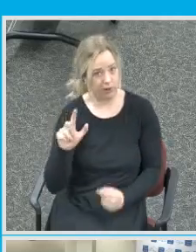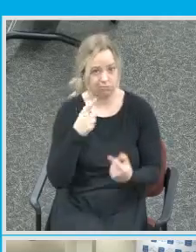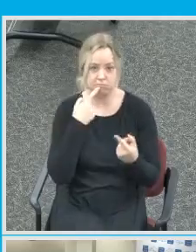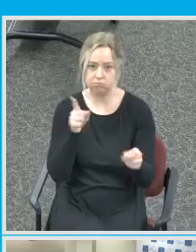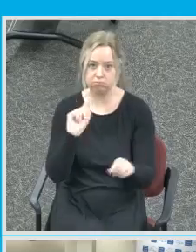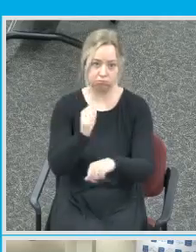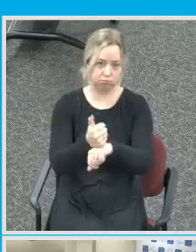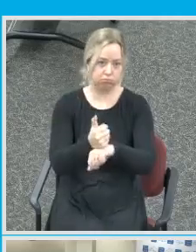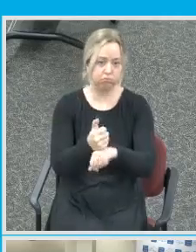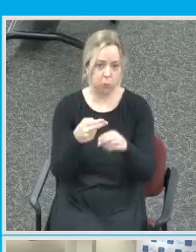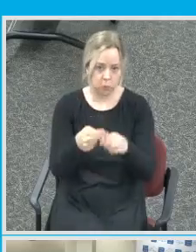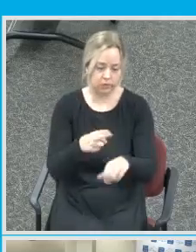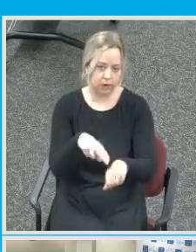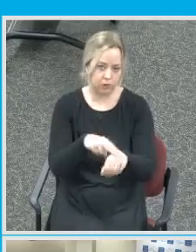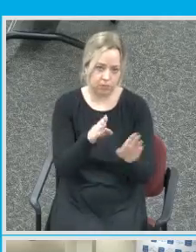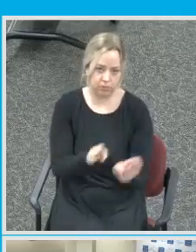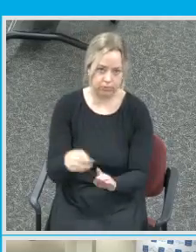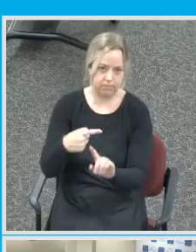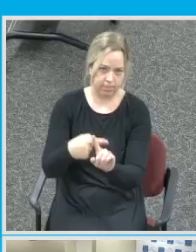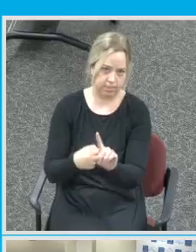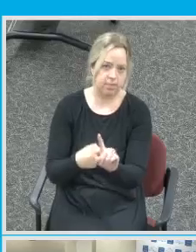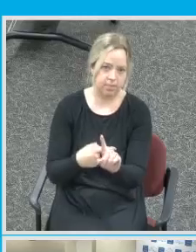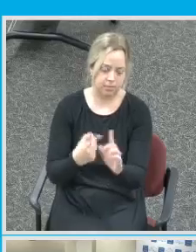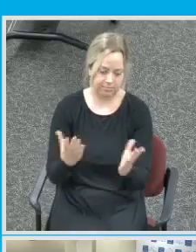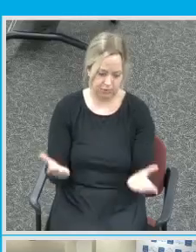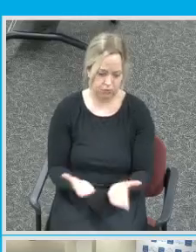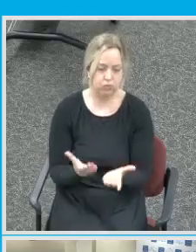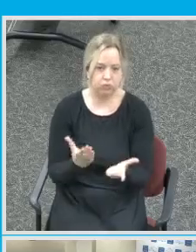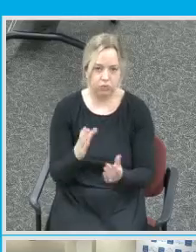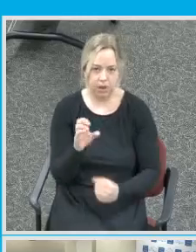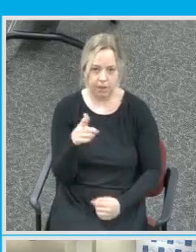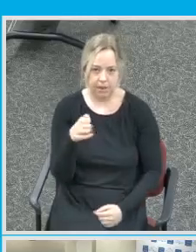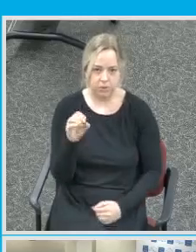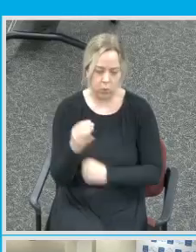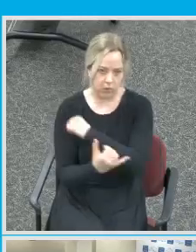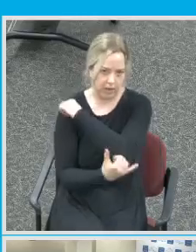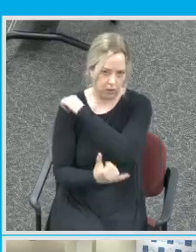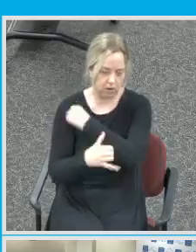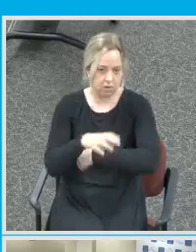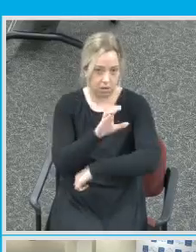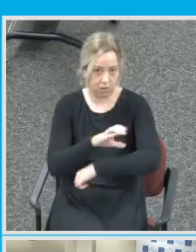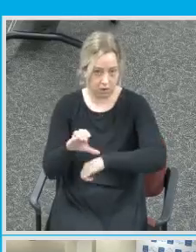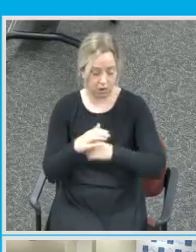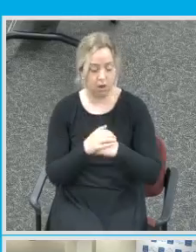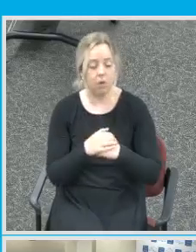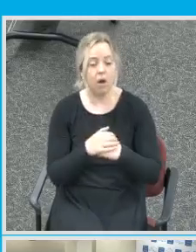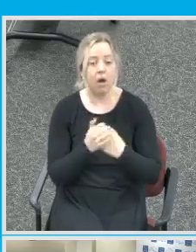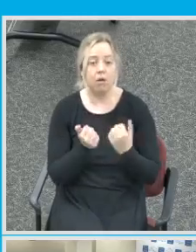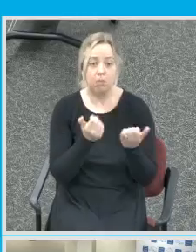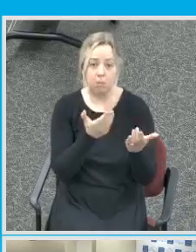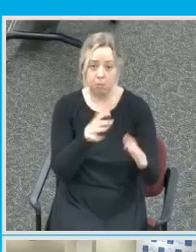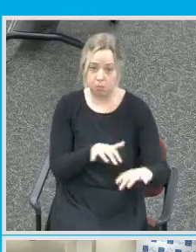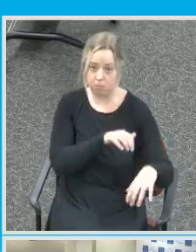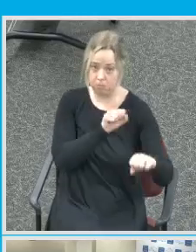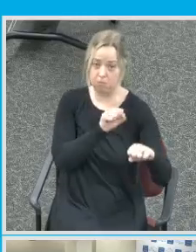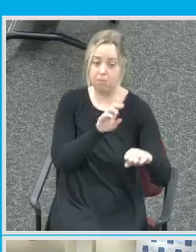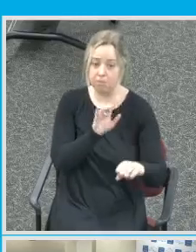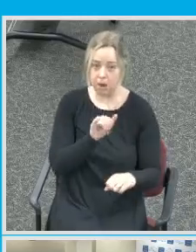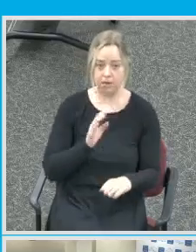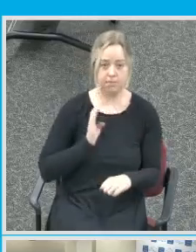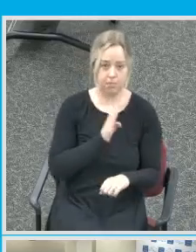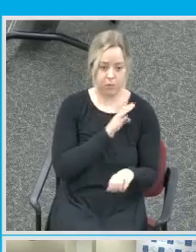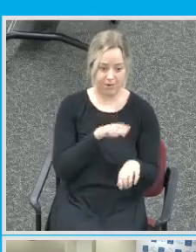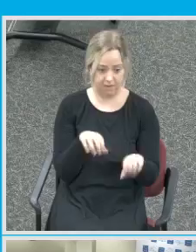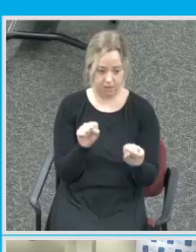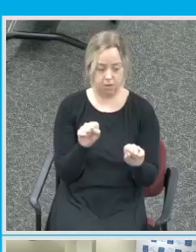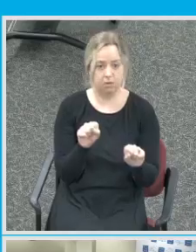as National Preparedness Month in El Paso County, Colorado. Moved, seconded, and adopted by the El Paso County Board of Health at its meeting held